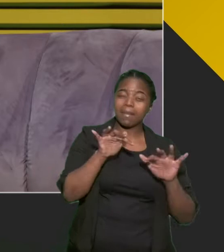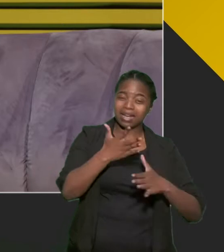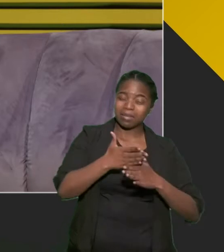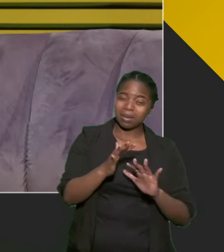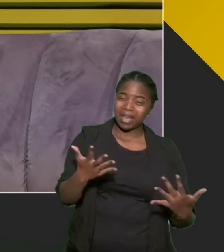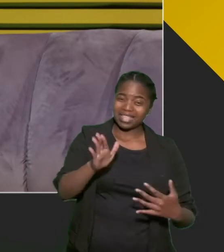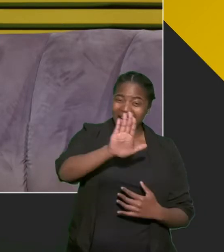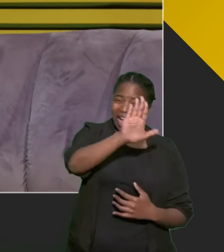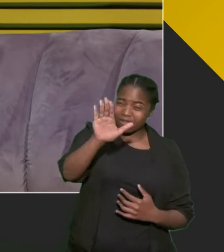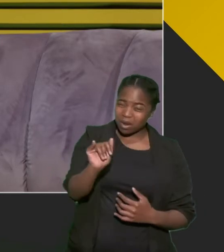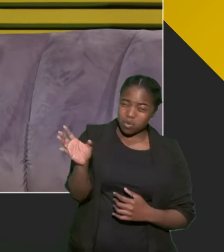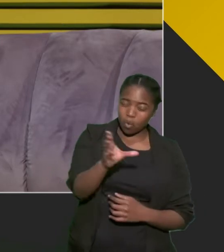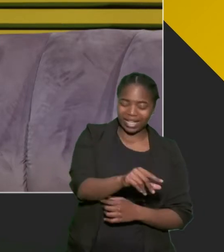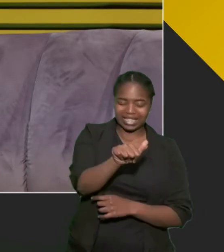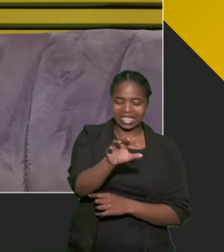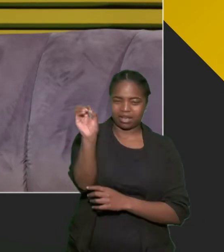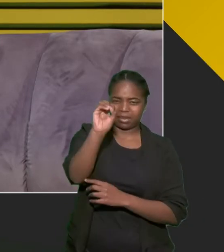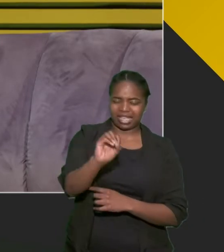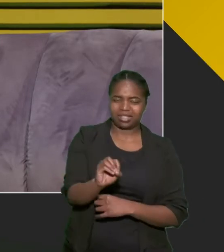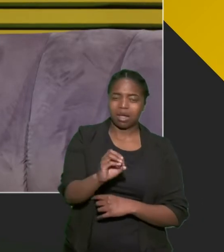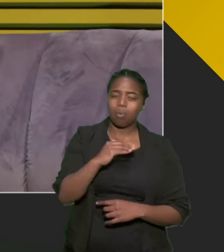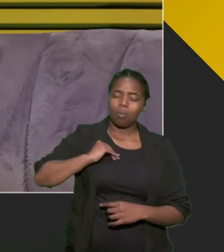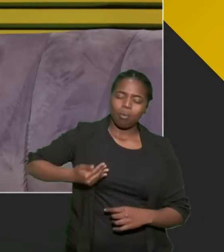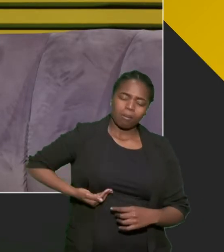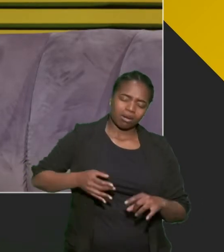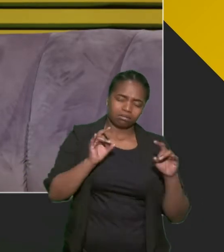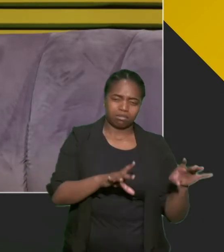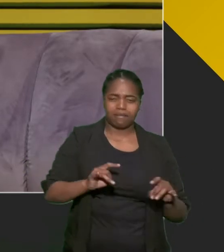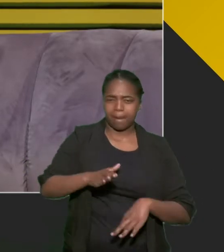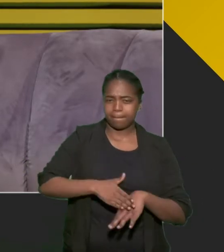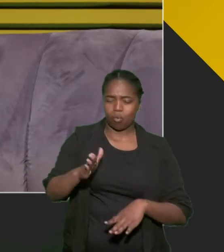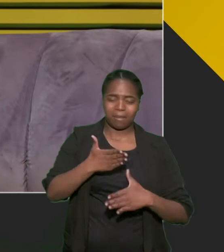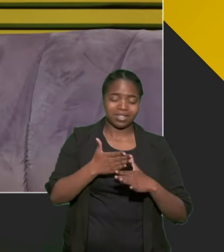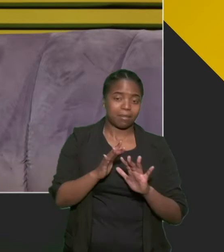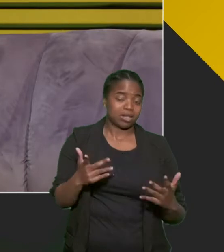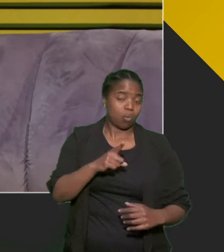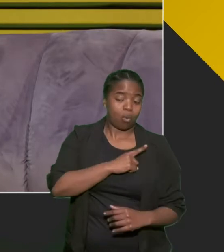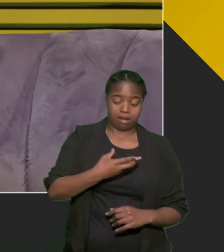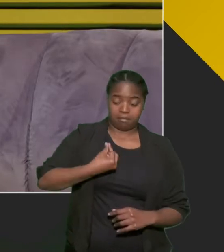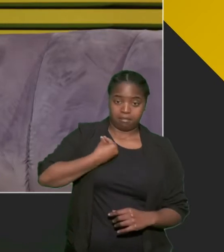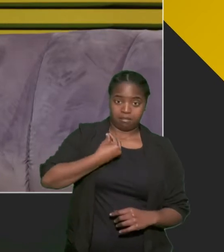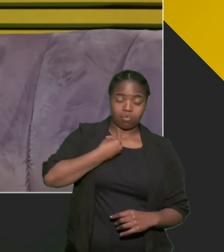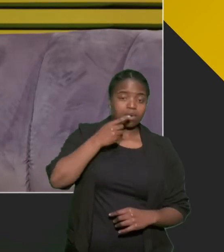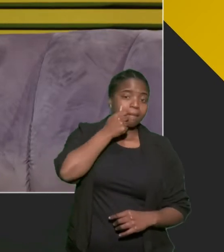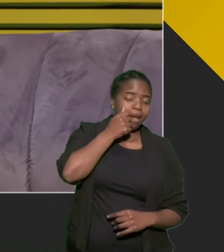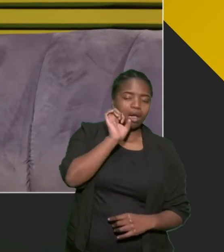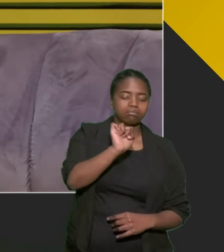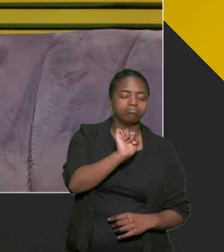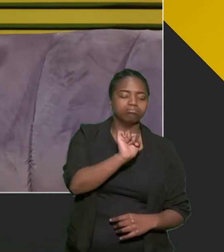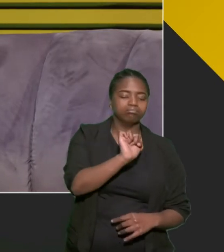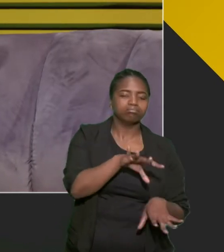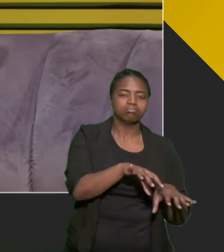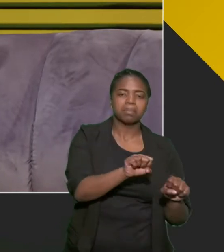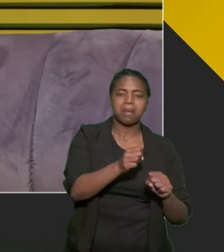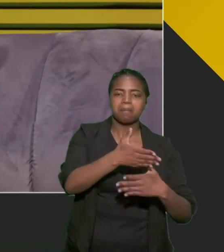on the African continent, with women really bearing the sting of yona unemployment, because young men are the ones who are favored for jobs. So lo